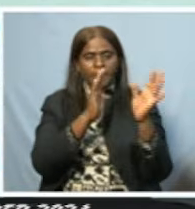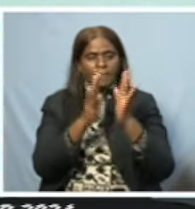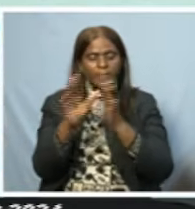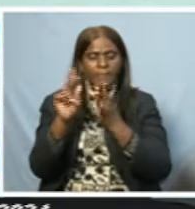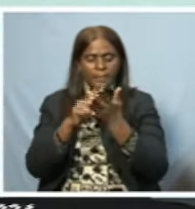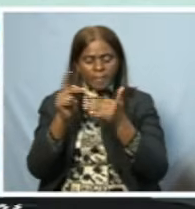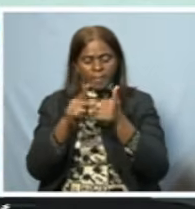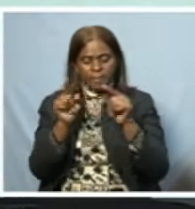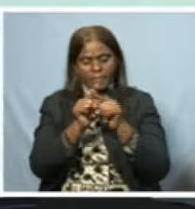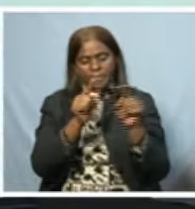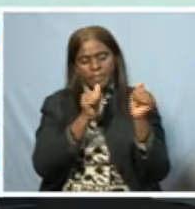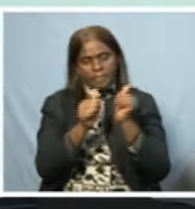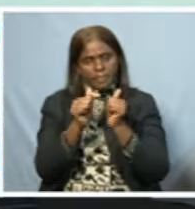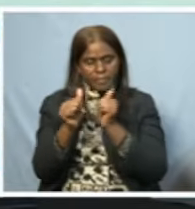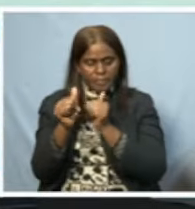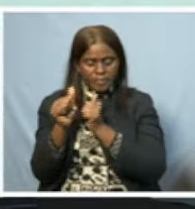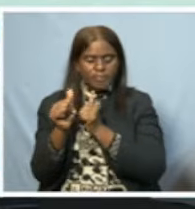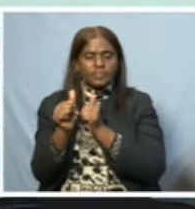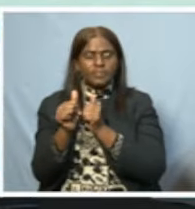and activities.